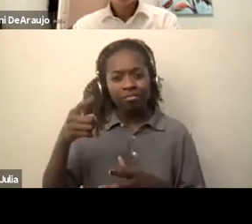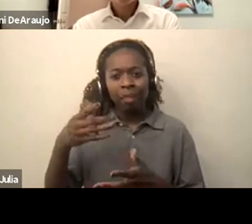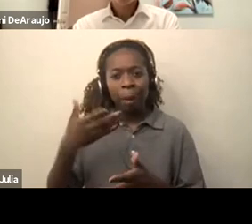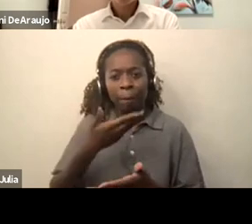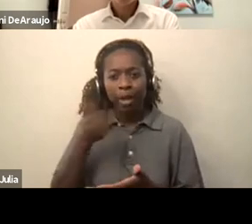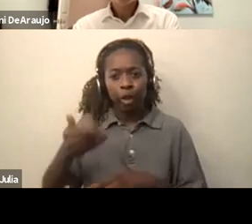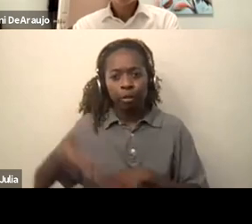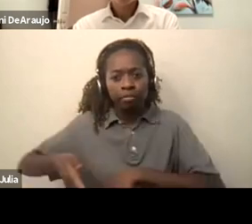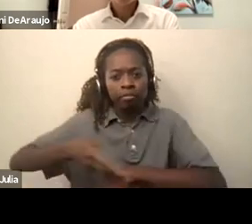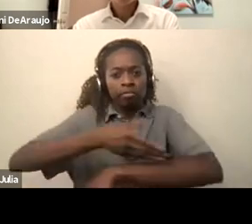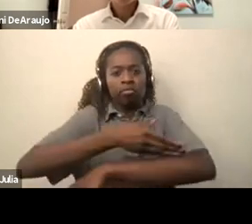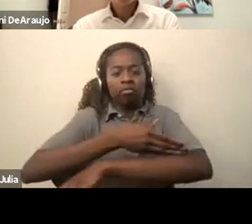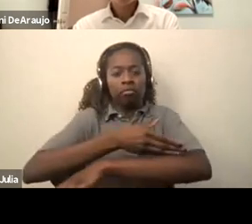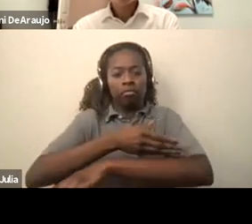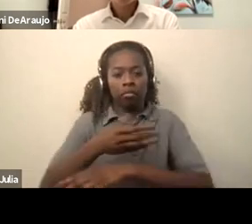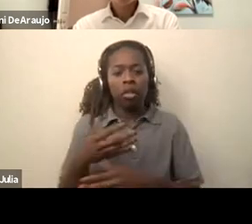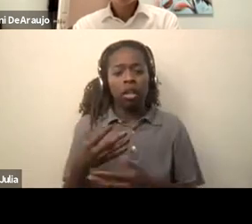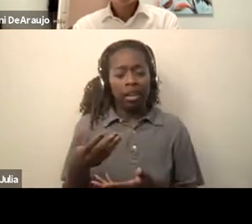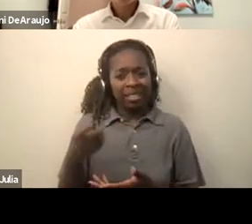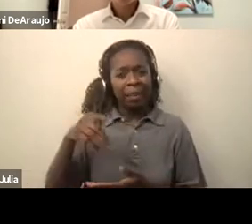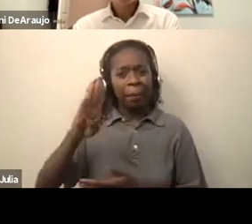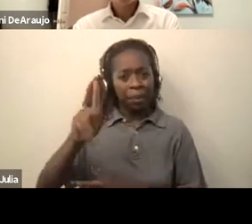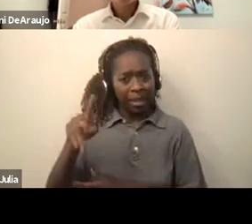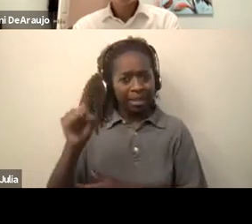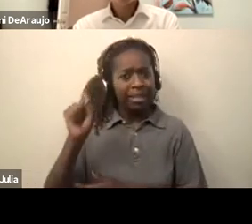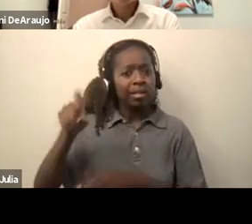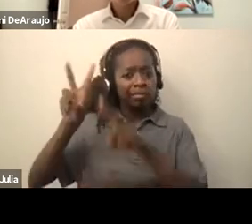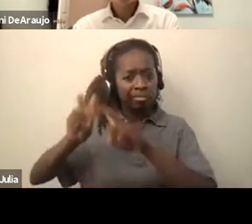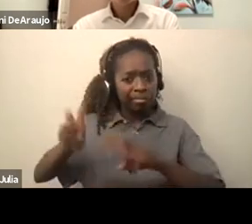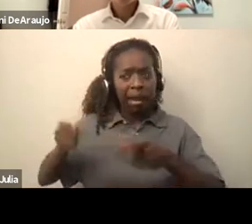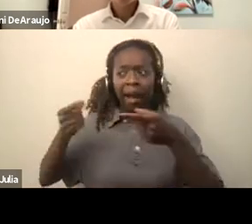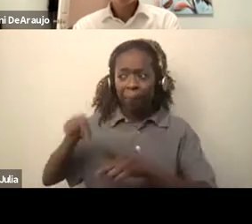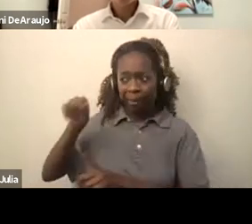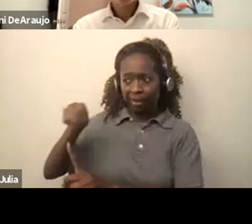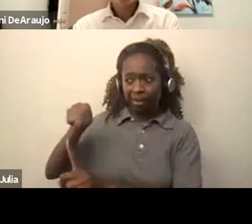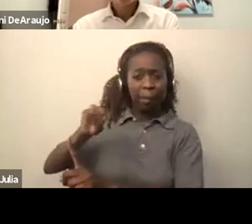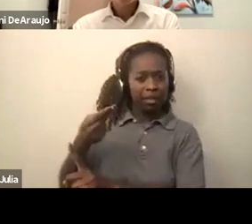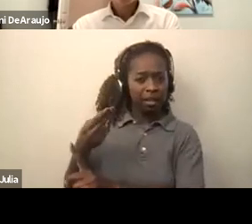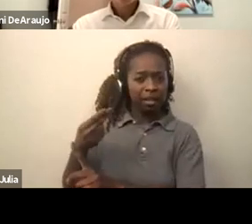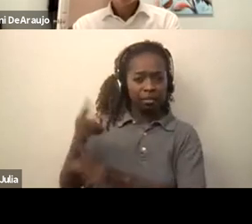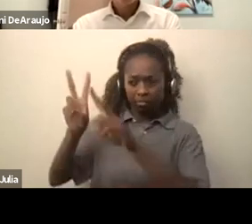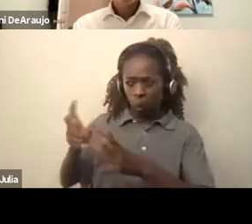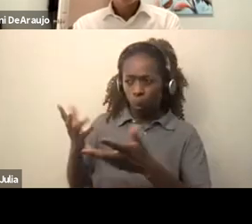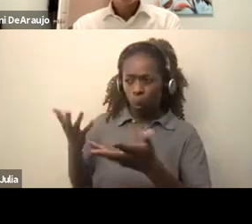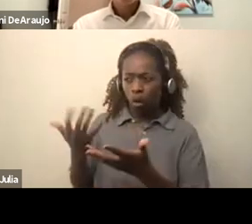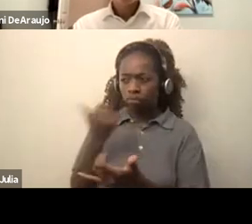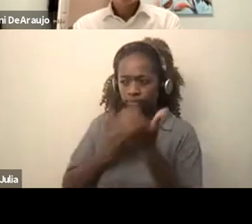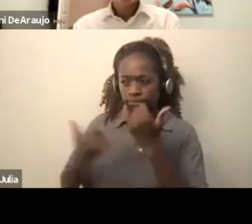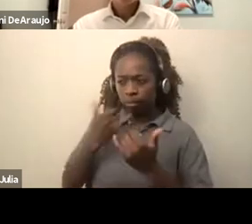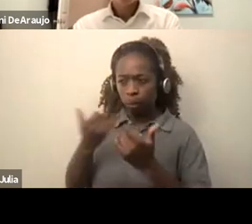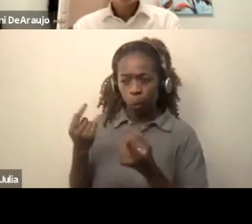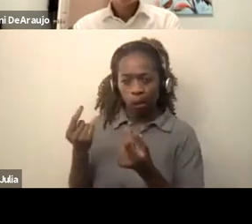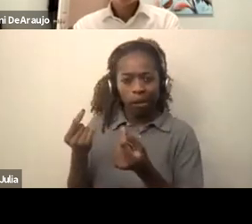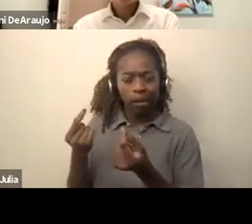necessary for bps to continue to look into what happened at mission hill and to understand what failed in order for such significant harm to be